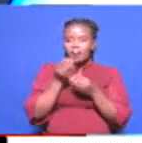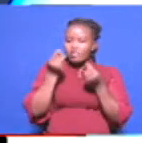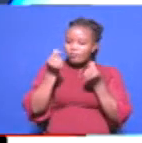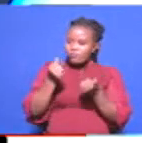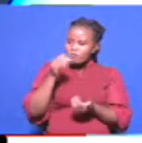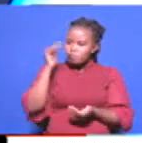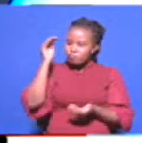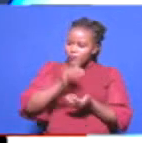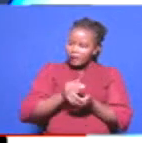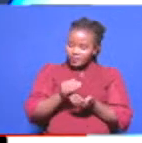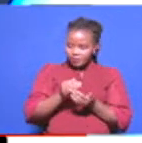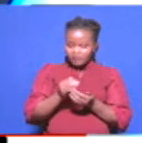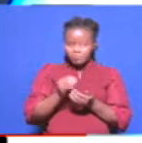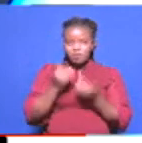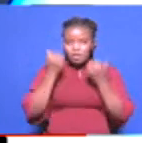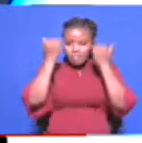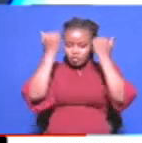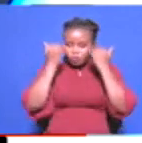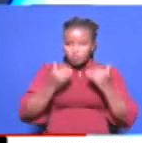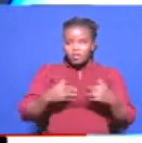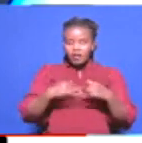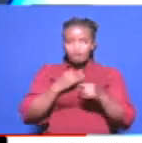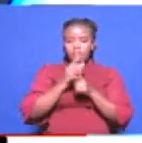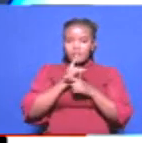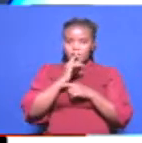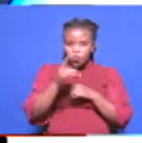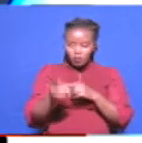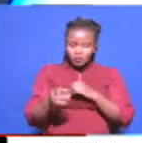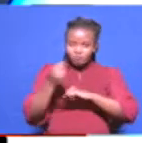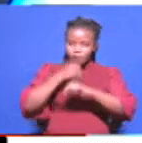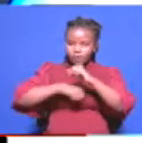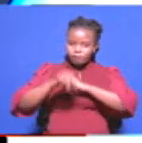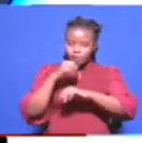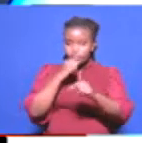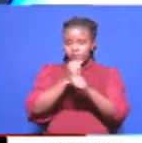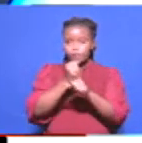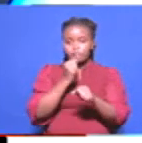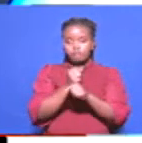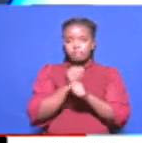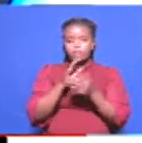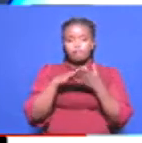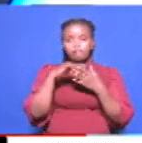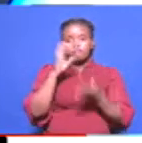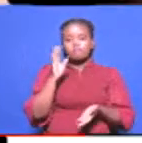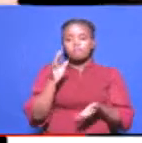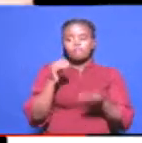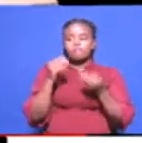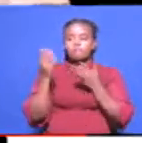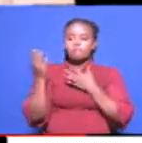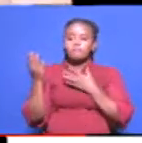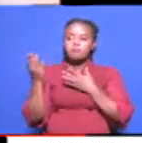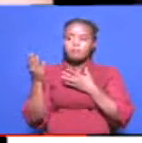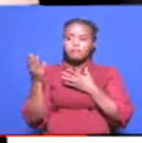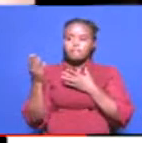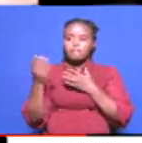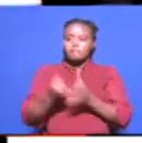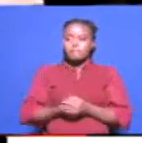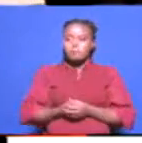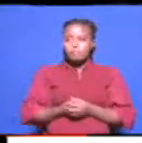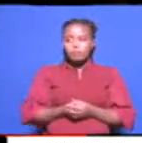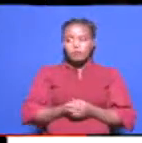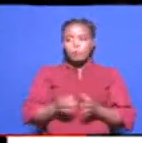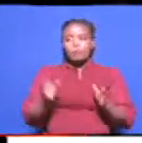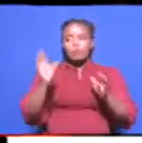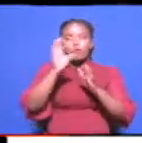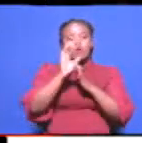service delivery remains at the core of operations. Ruth Wamboi with more details of this. Constitutional commissions